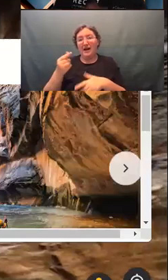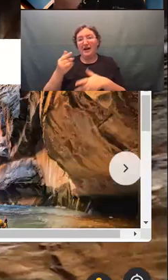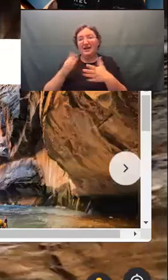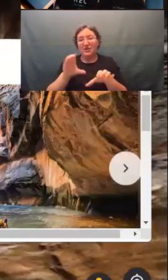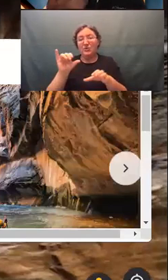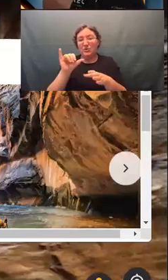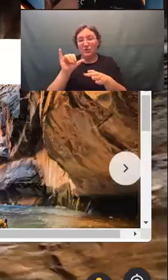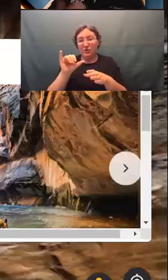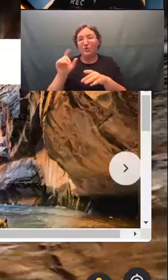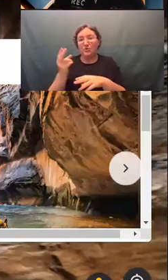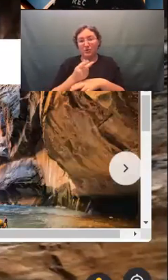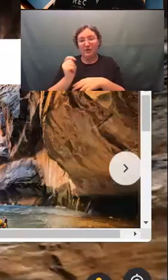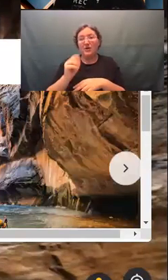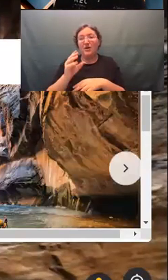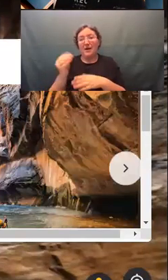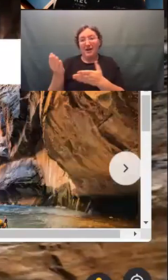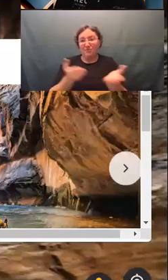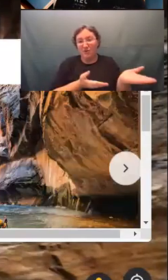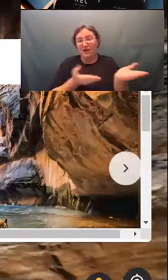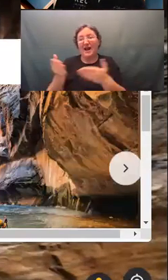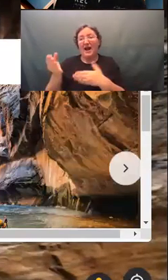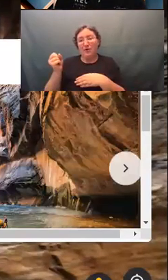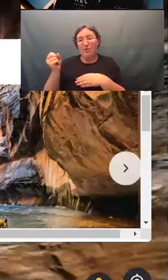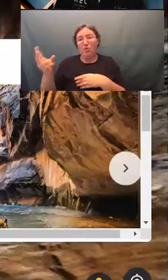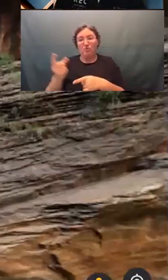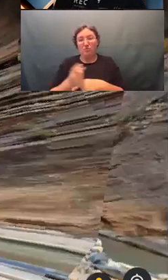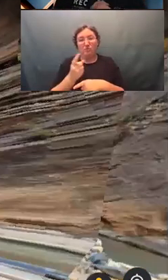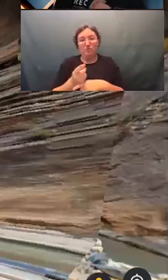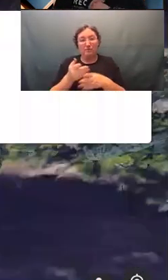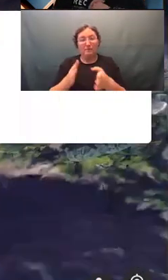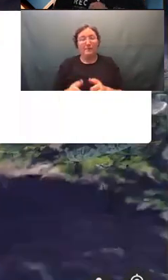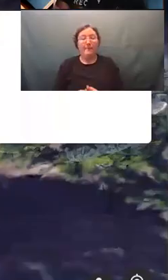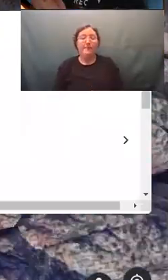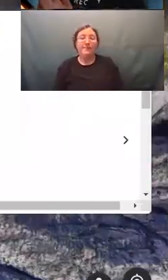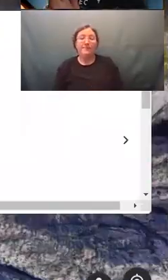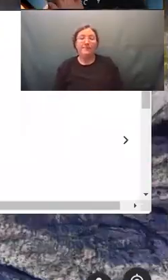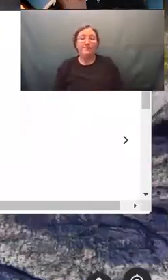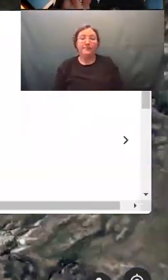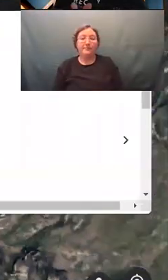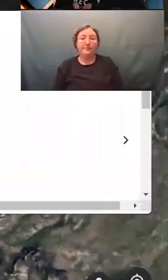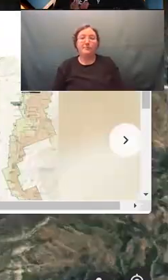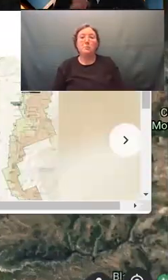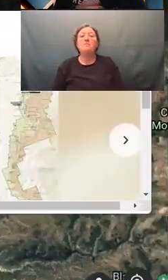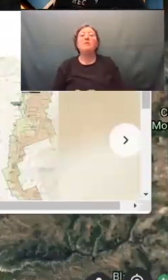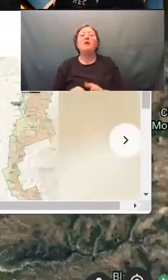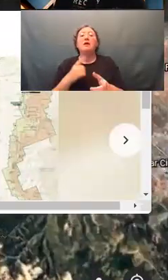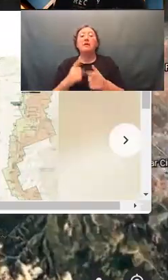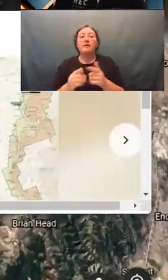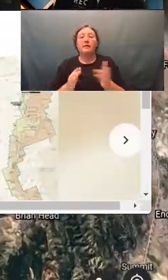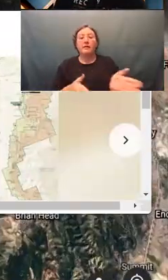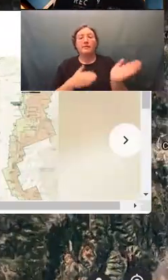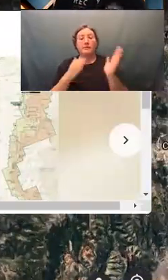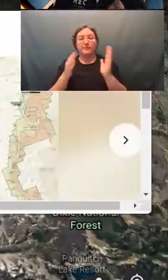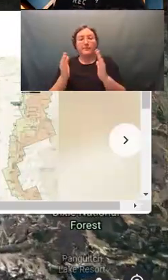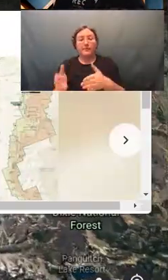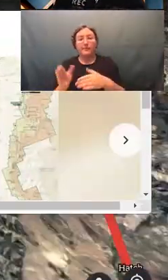sure you pack in, pack out, and dispose properly. After we're done checking out the Narrows, we're going to head on over